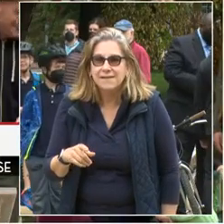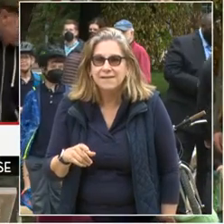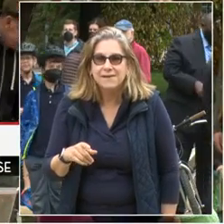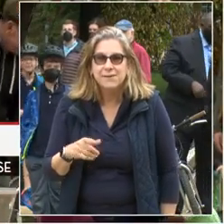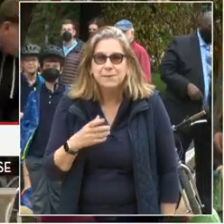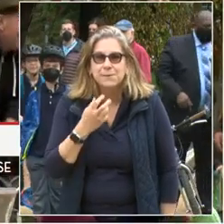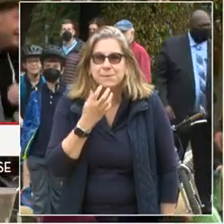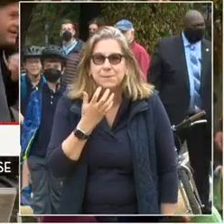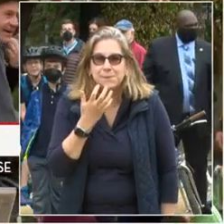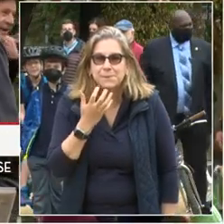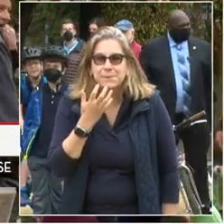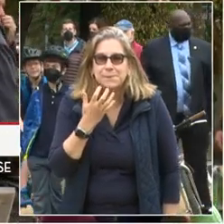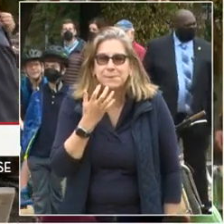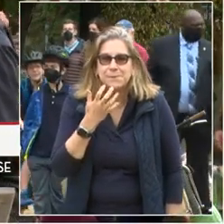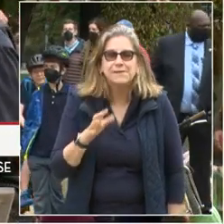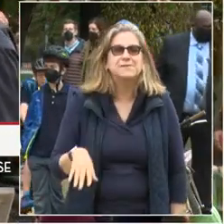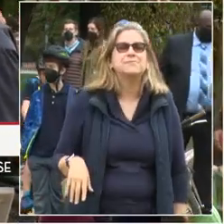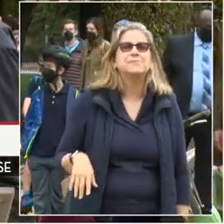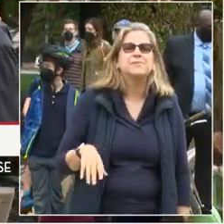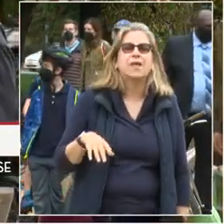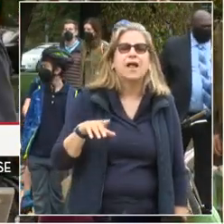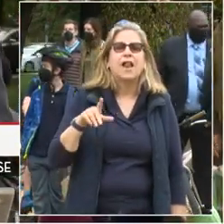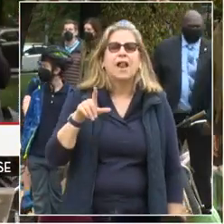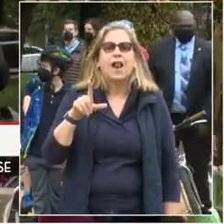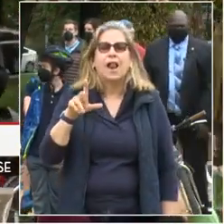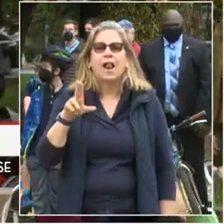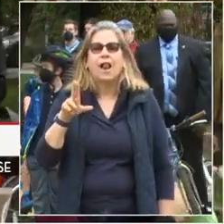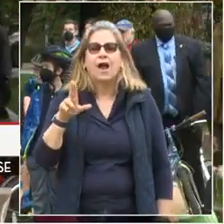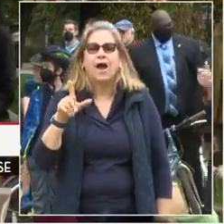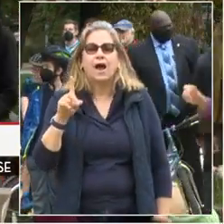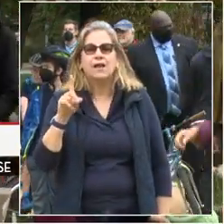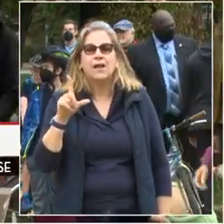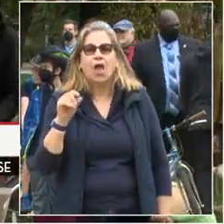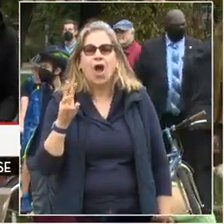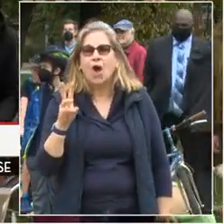All right, Watkins. How about Ludlow Taylor?